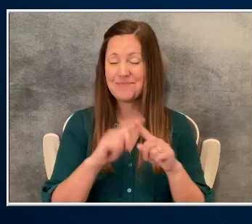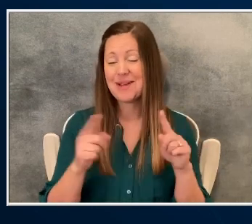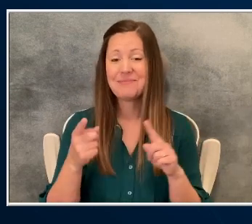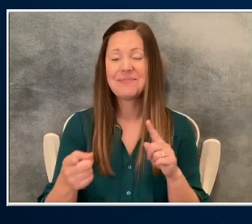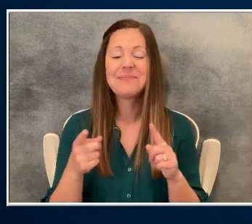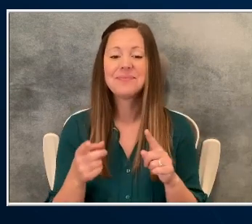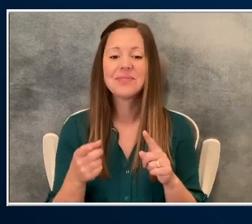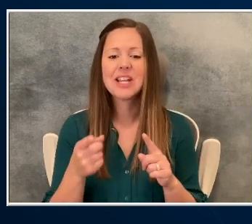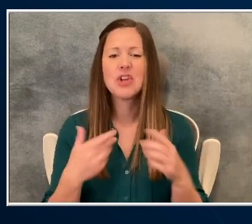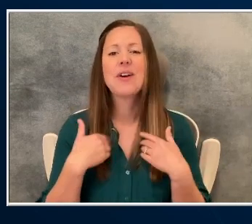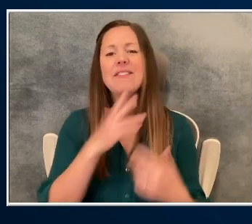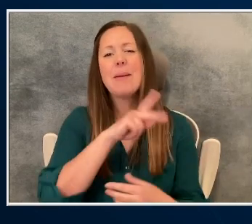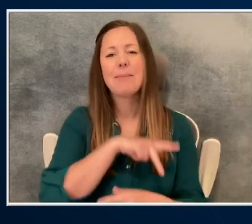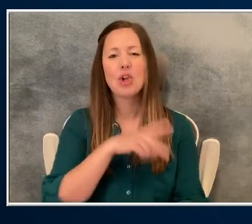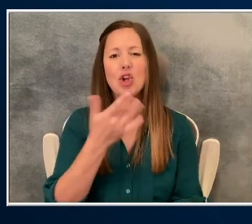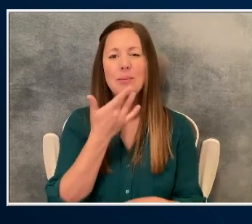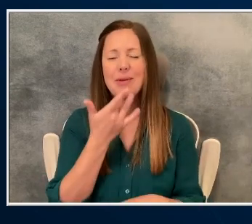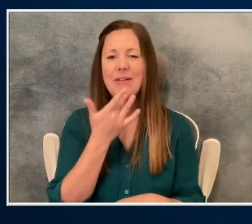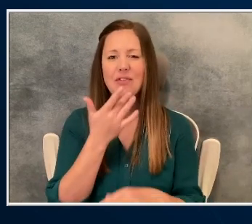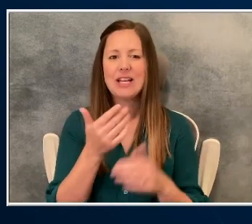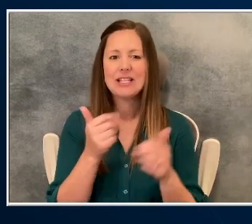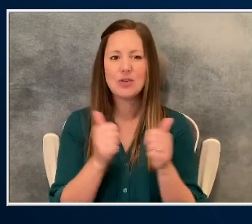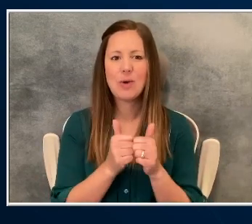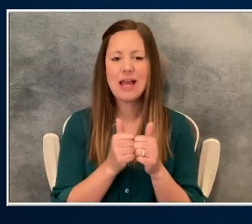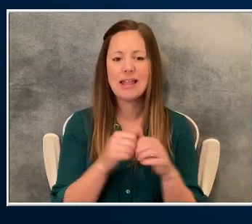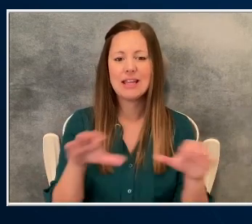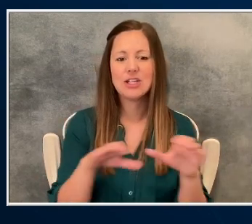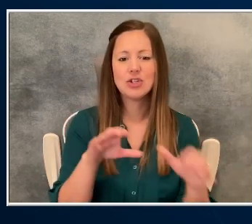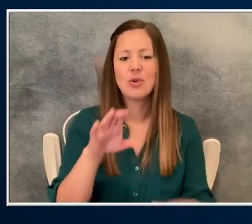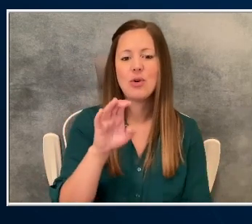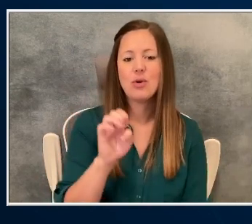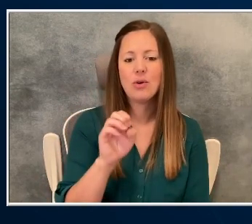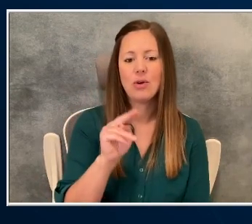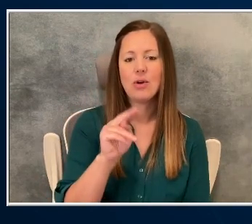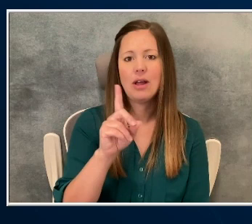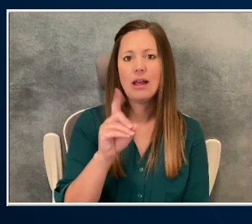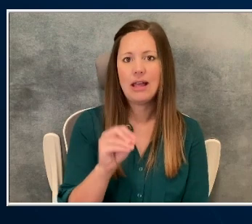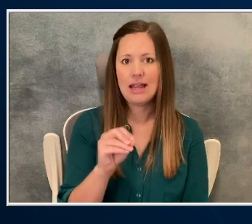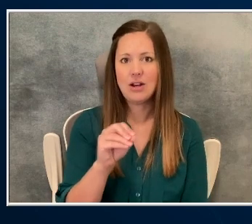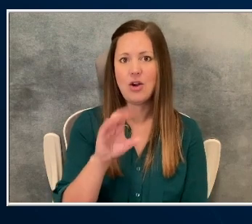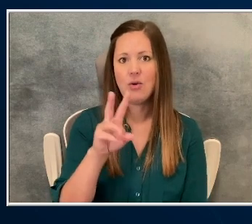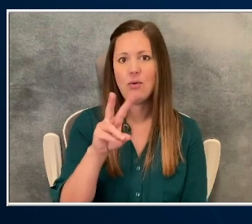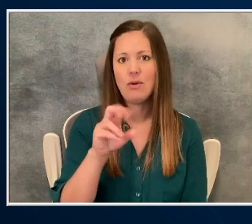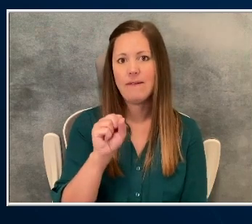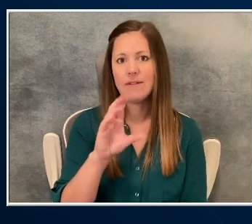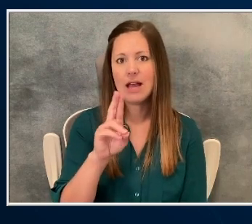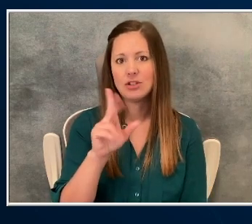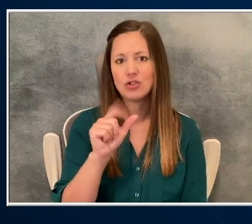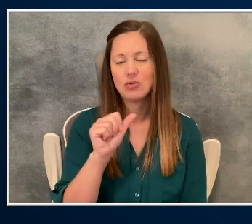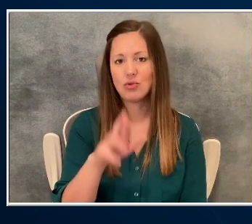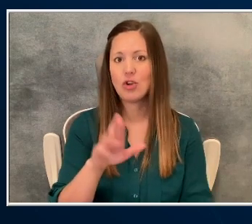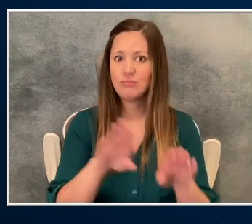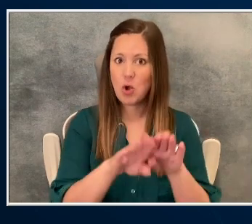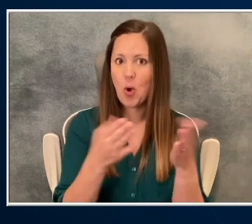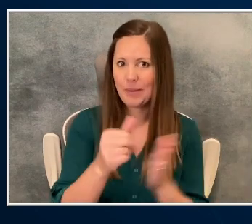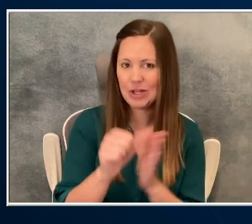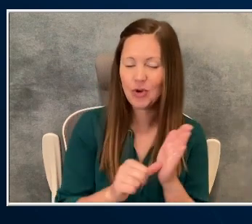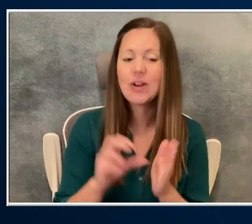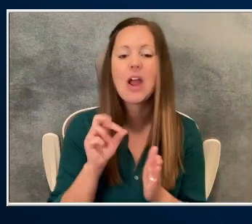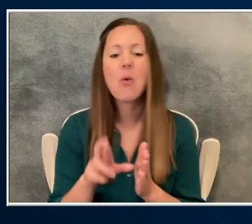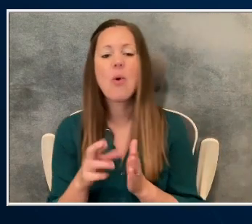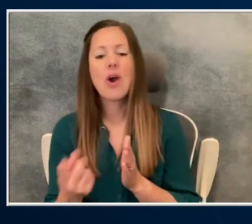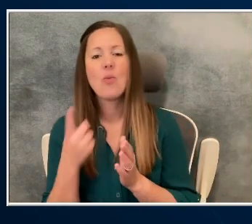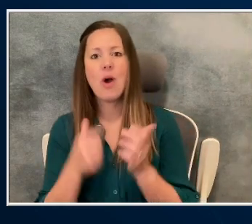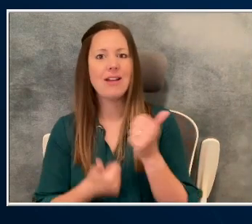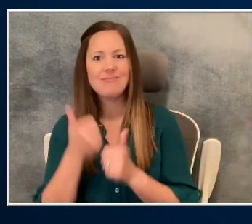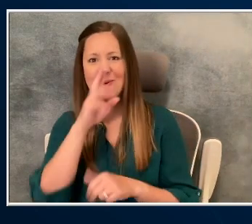personal preference between performing endovascular or open surgery? And is there a surgery that is most fun for